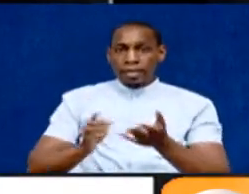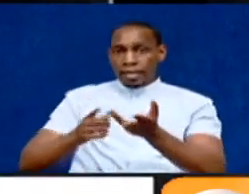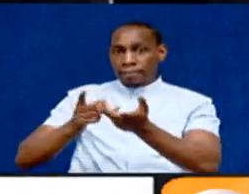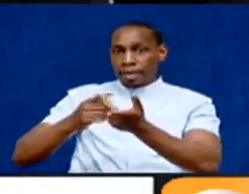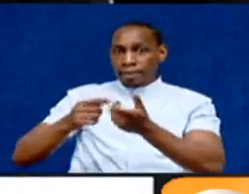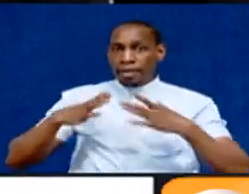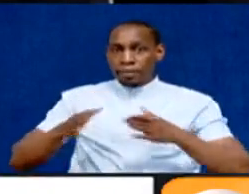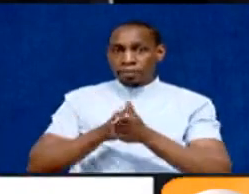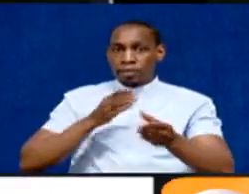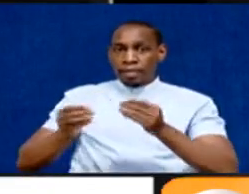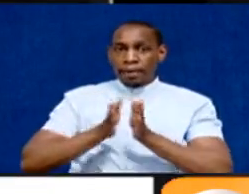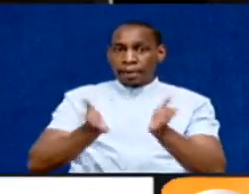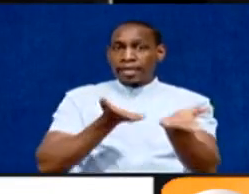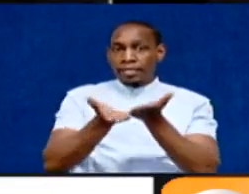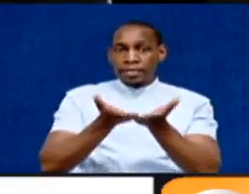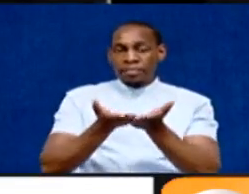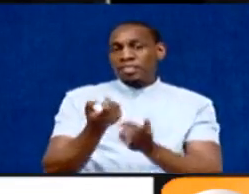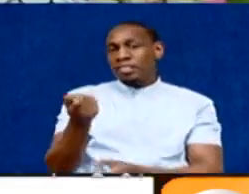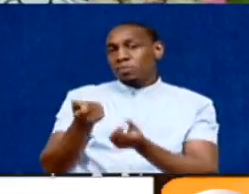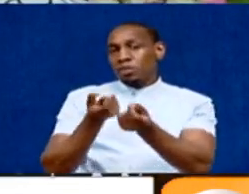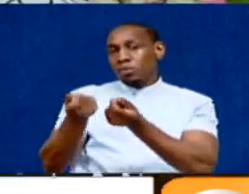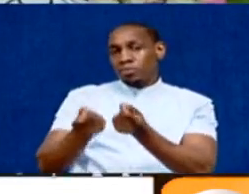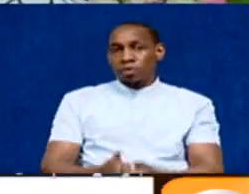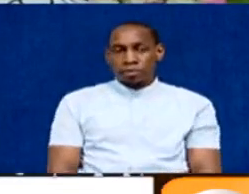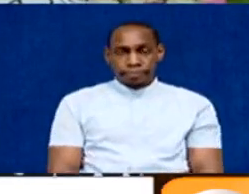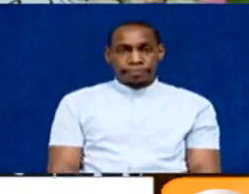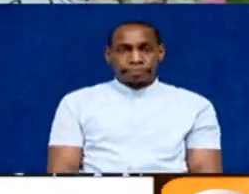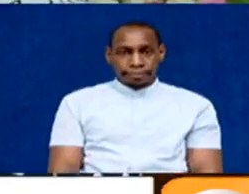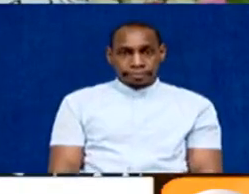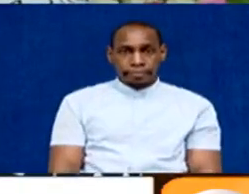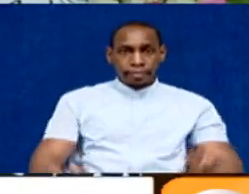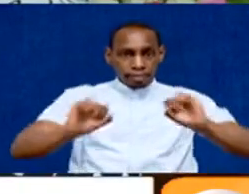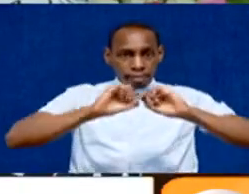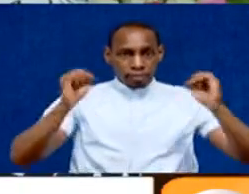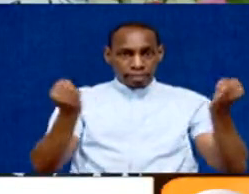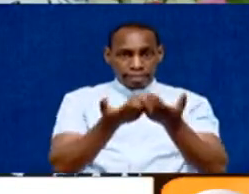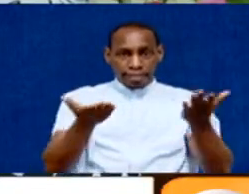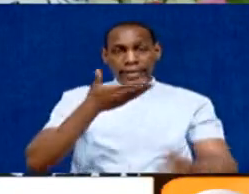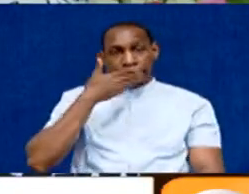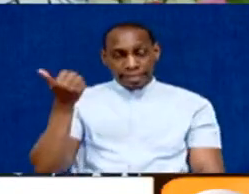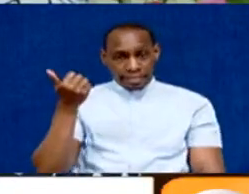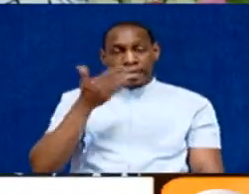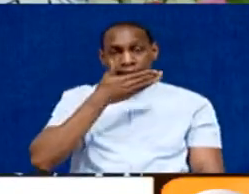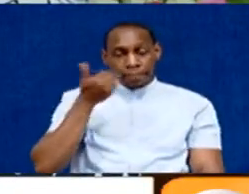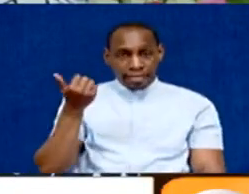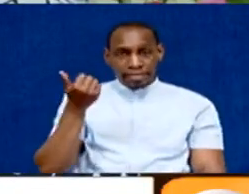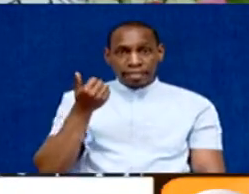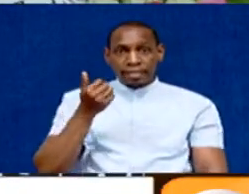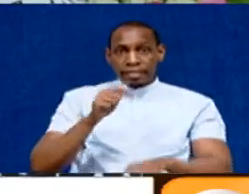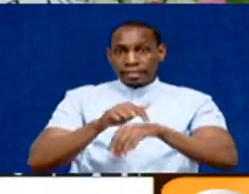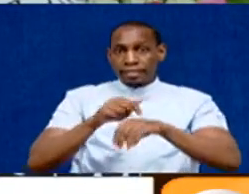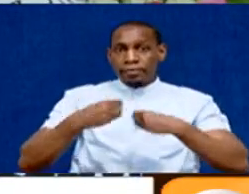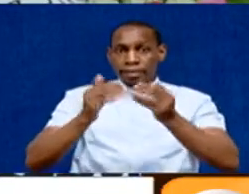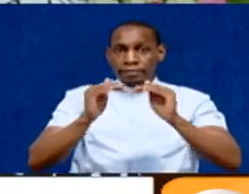with disability in public service remains low. The society is much better. We are better off if we